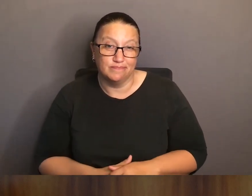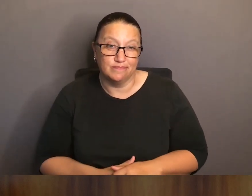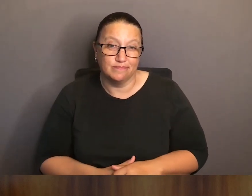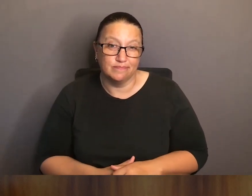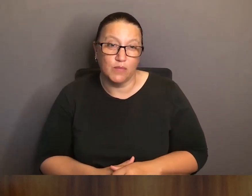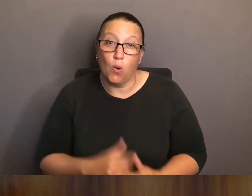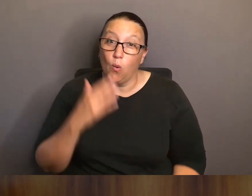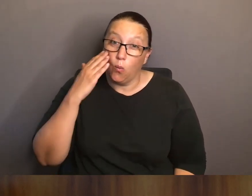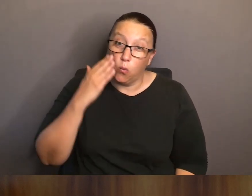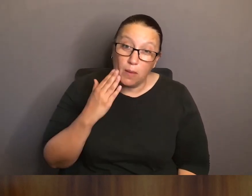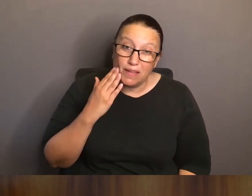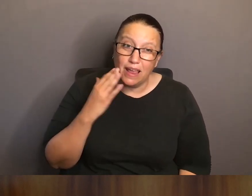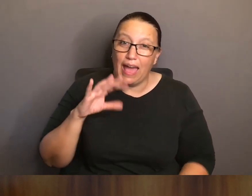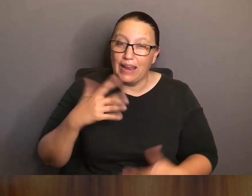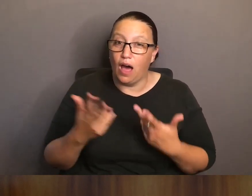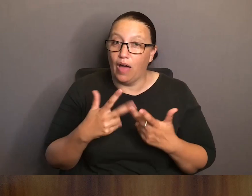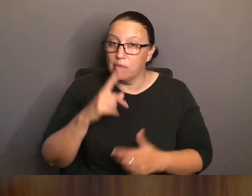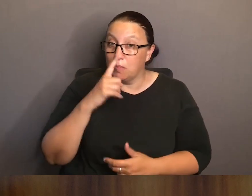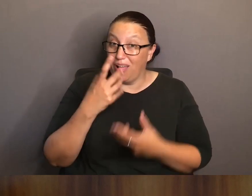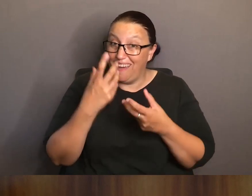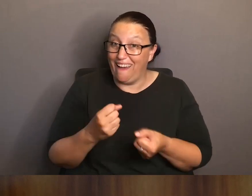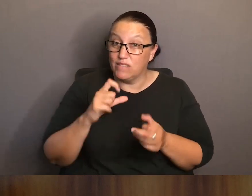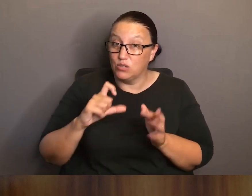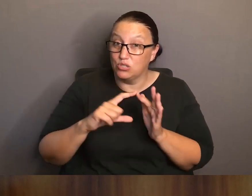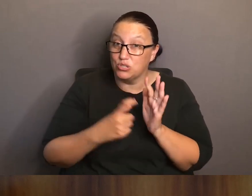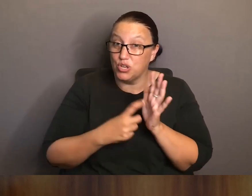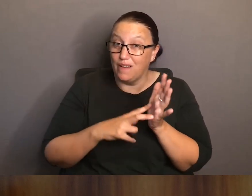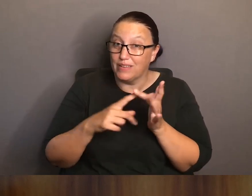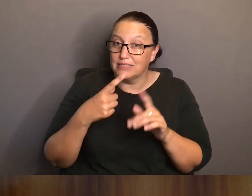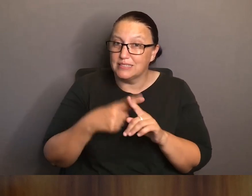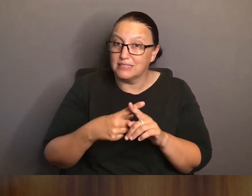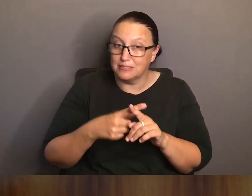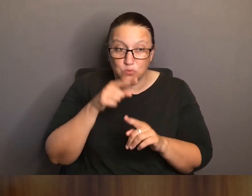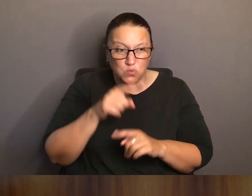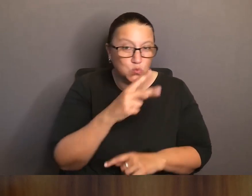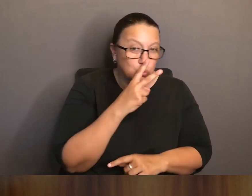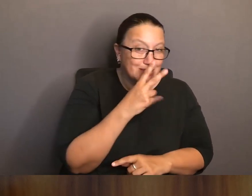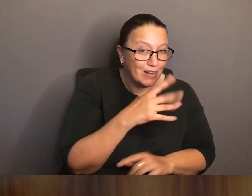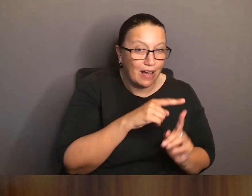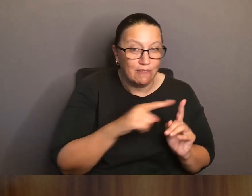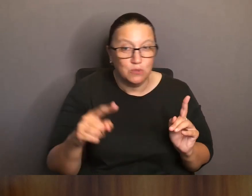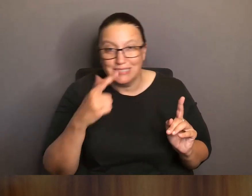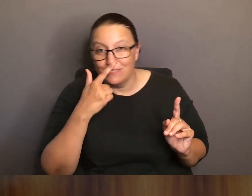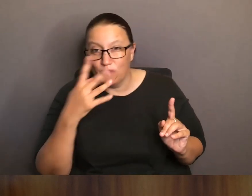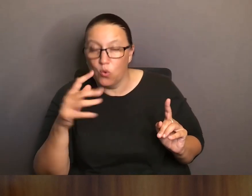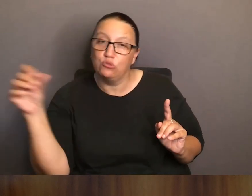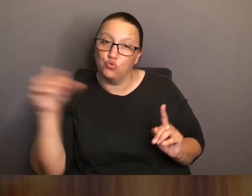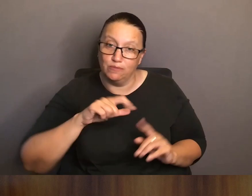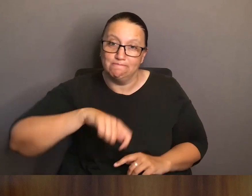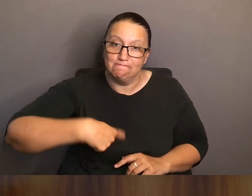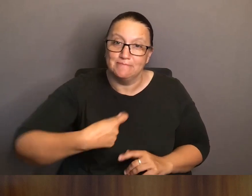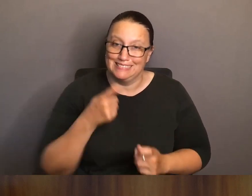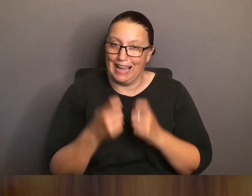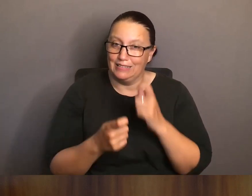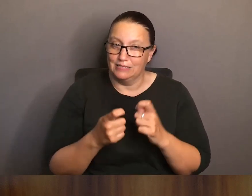years by women and people with a cervix aged between 25 and 74. If we can detect